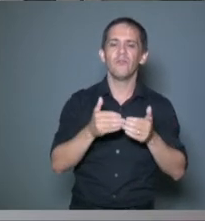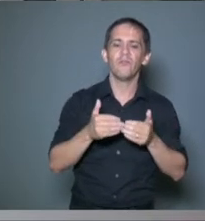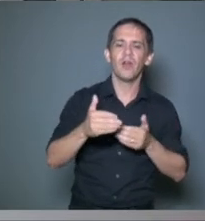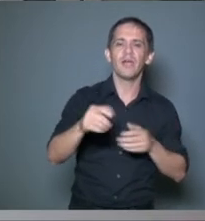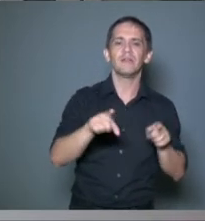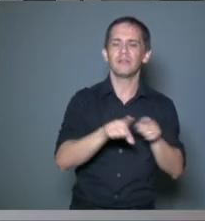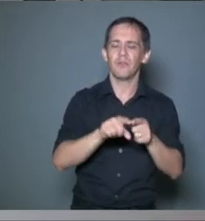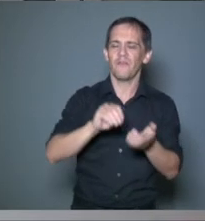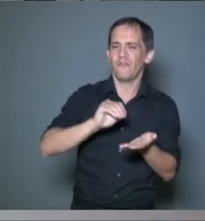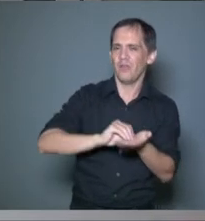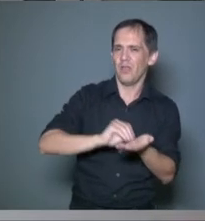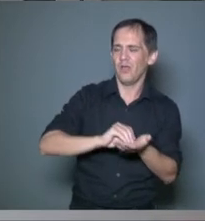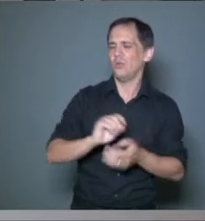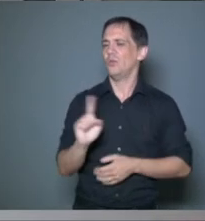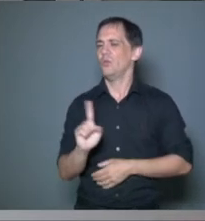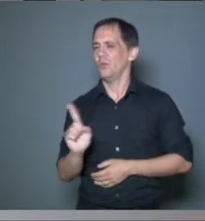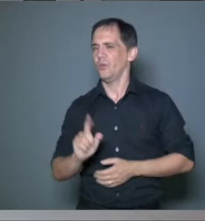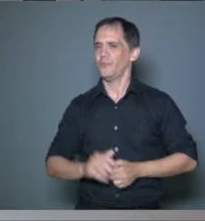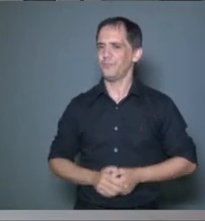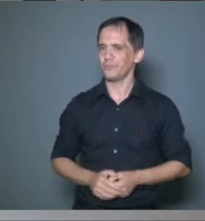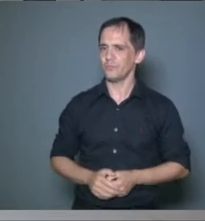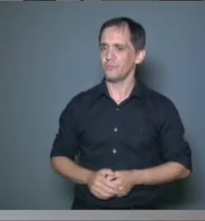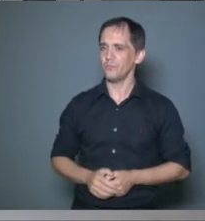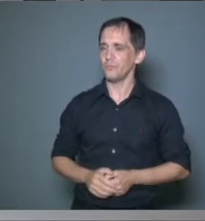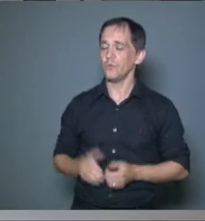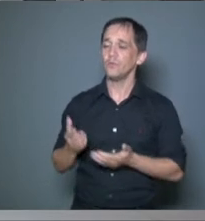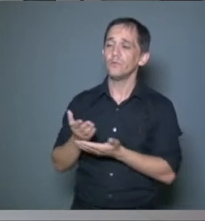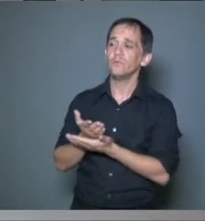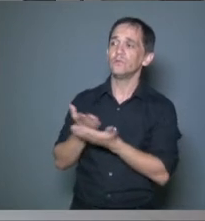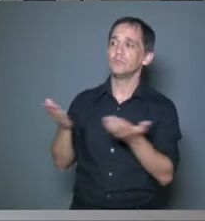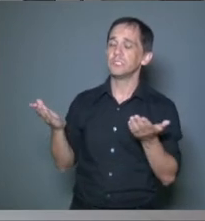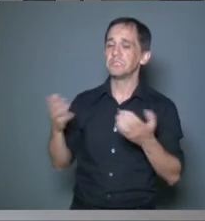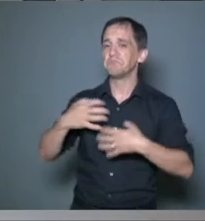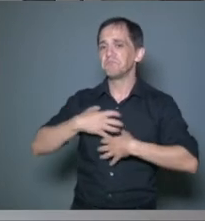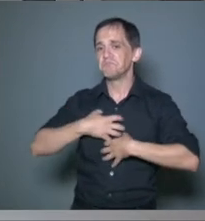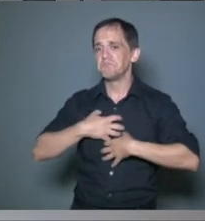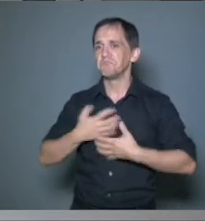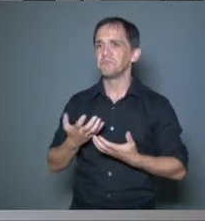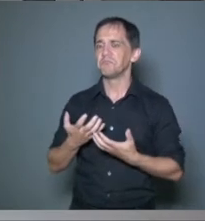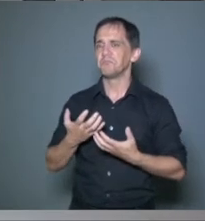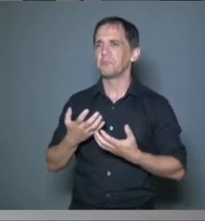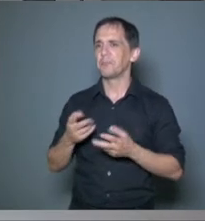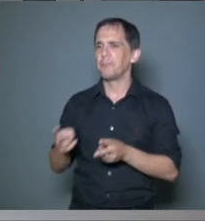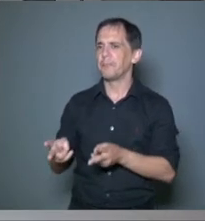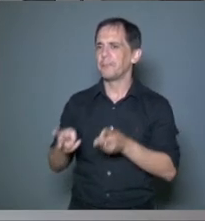crop season and the one after that? And